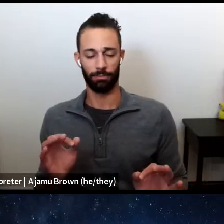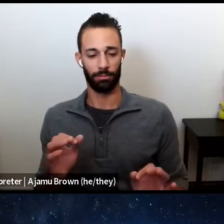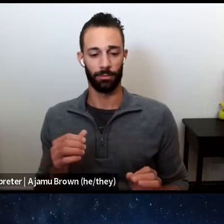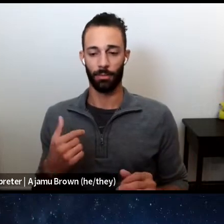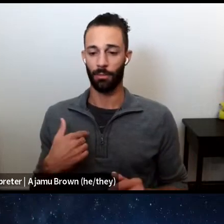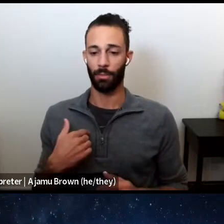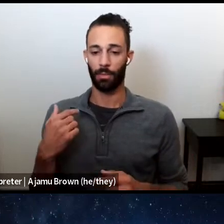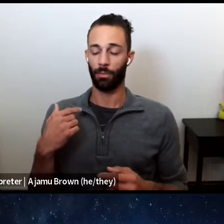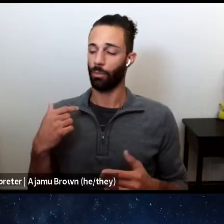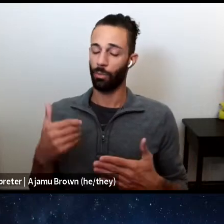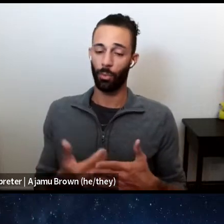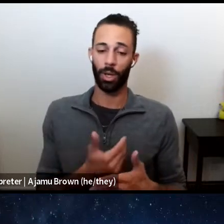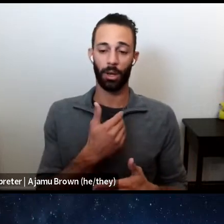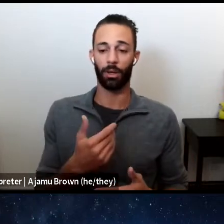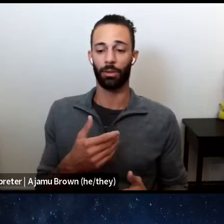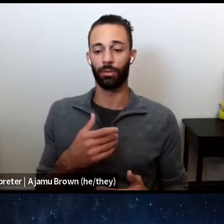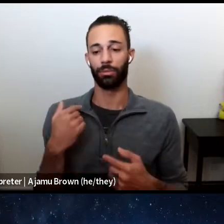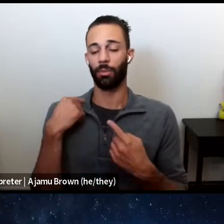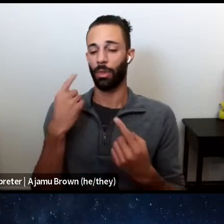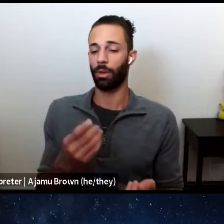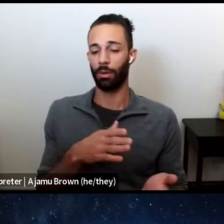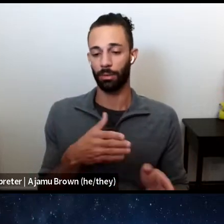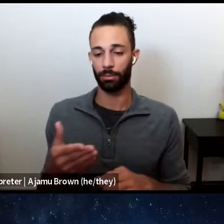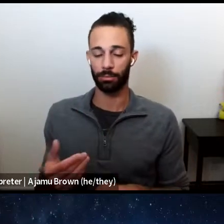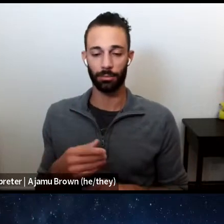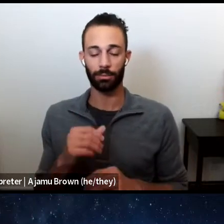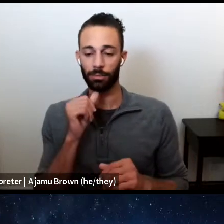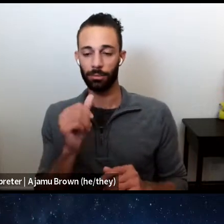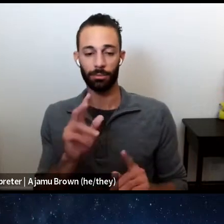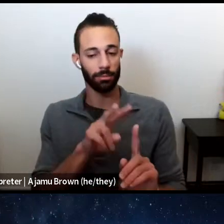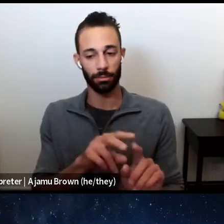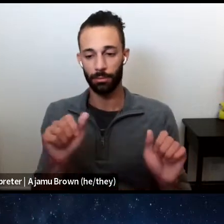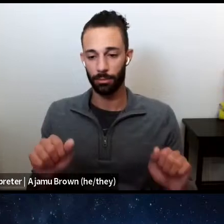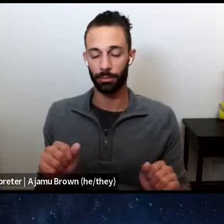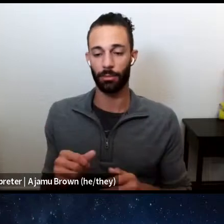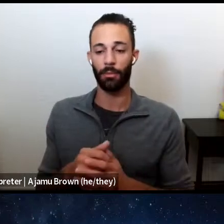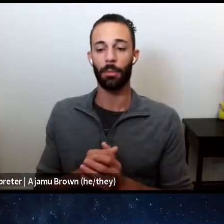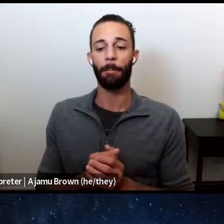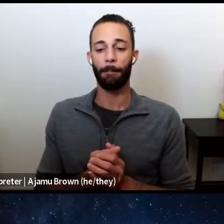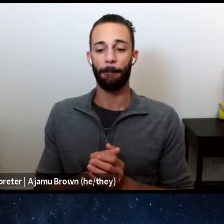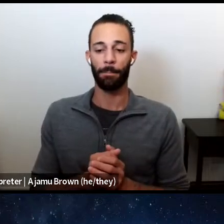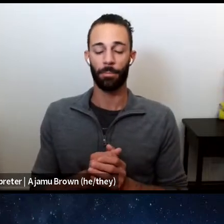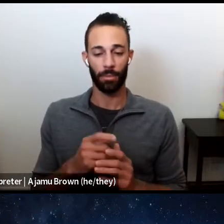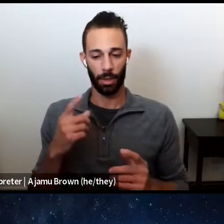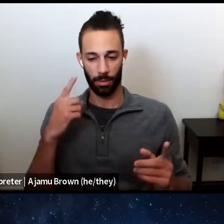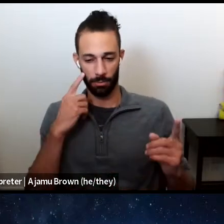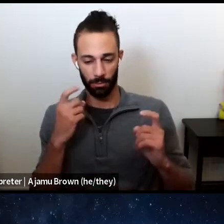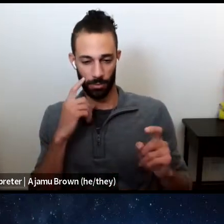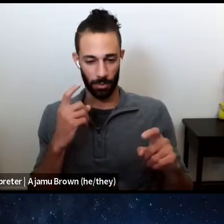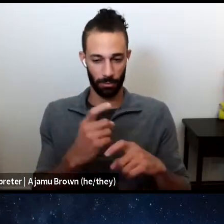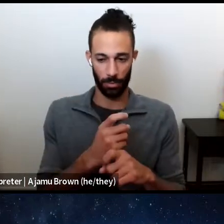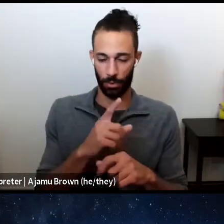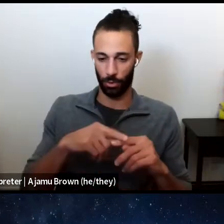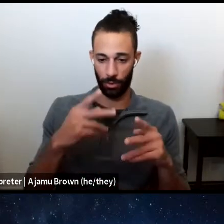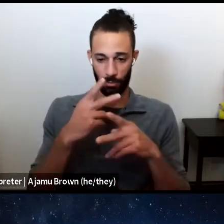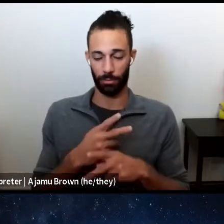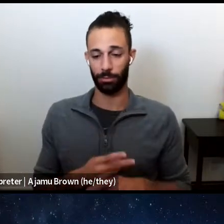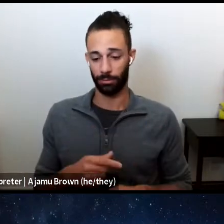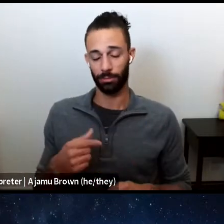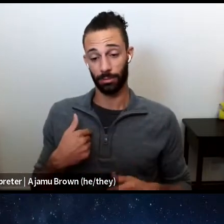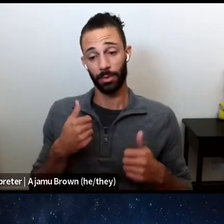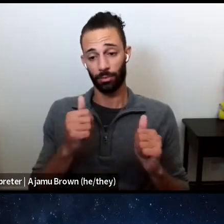thing. I'm unassignable. An enigma riddling a puzzle couldn't figure me out. I've tried, homie. Shit's